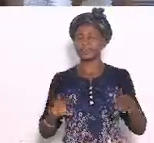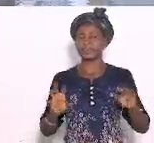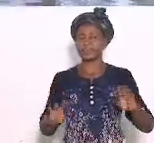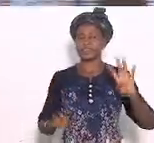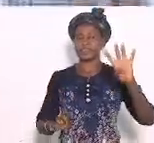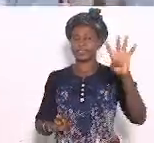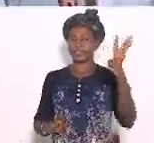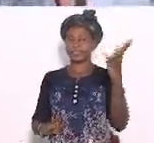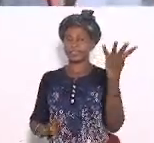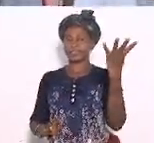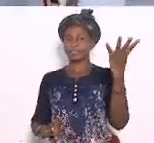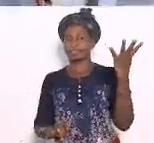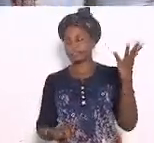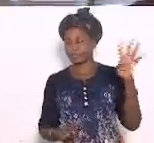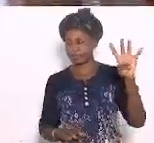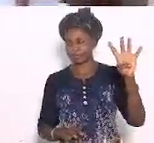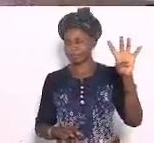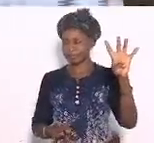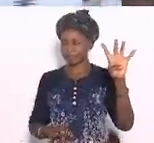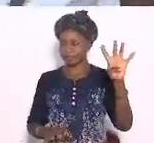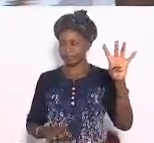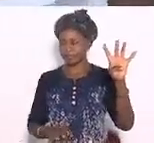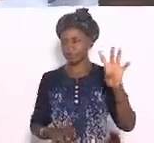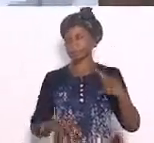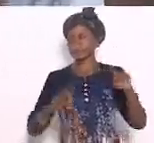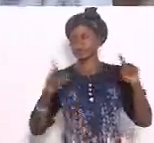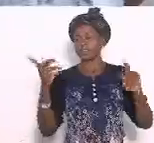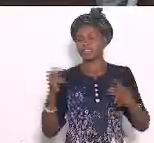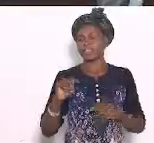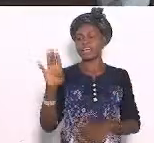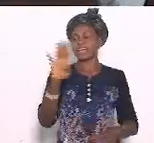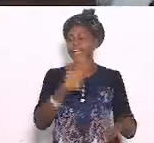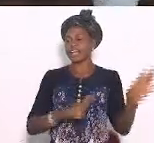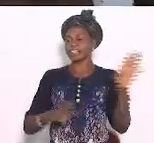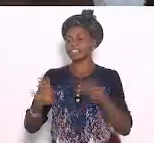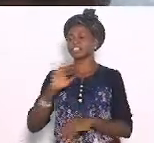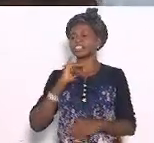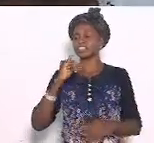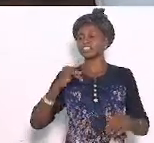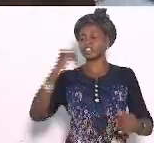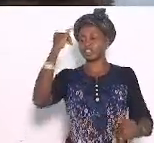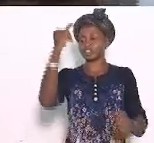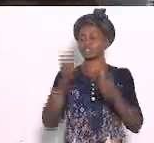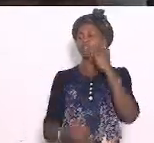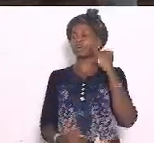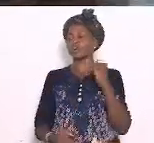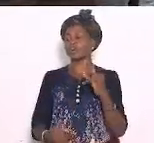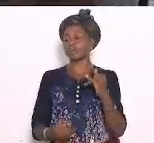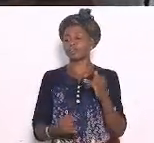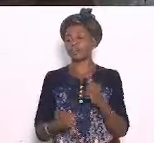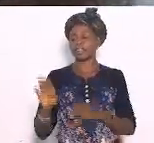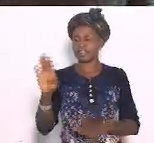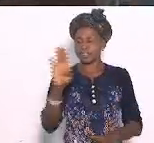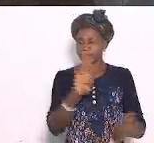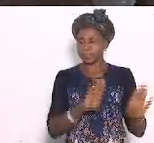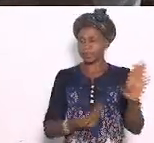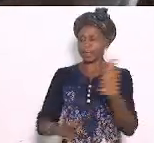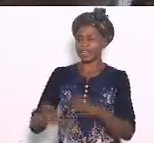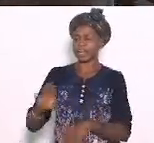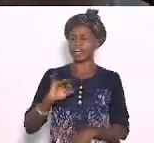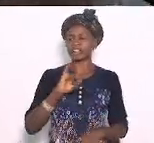alleluj the Sieg is over the si is ble